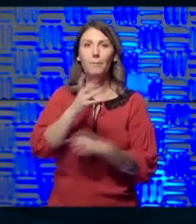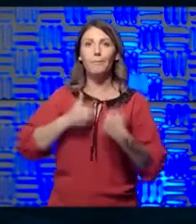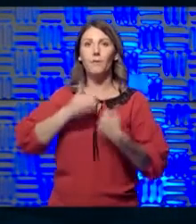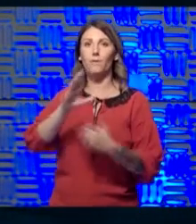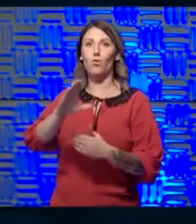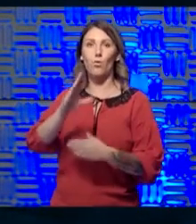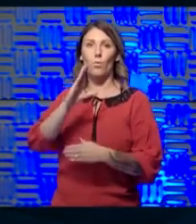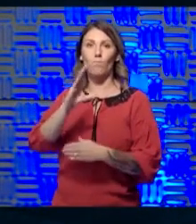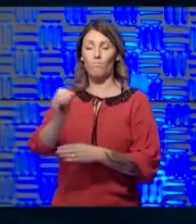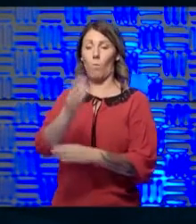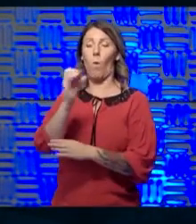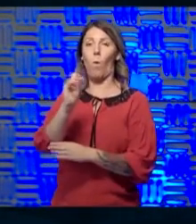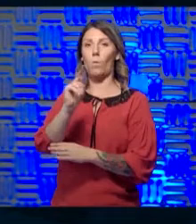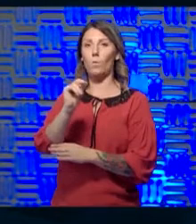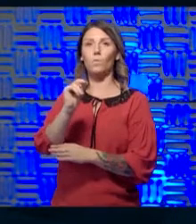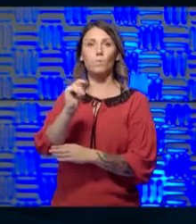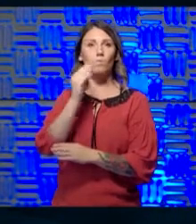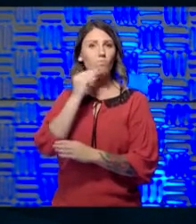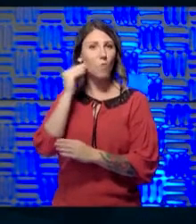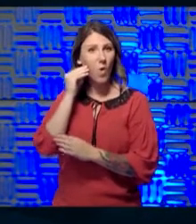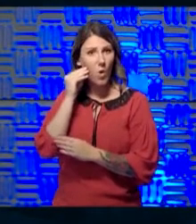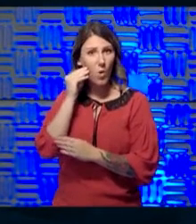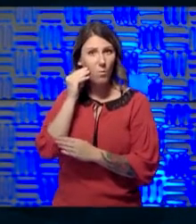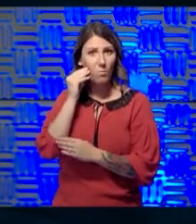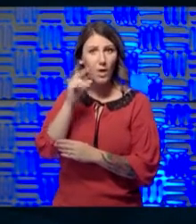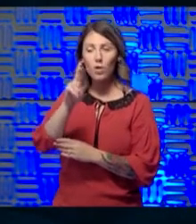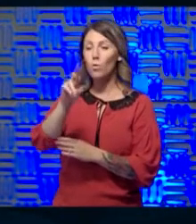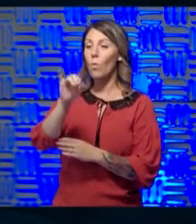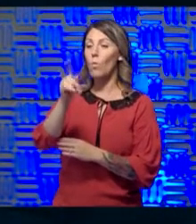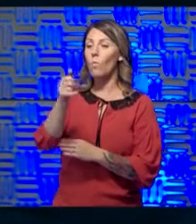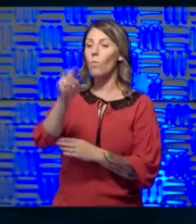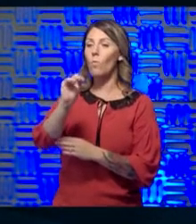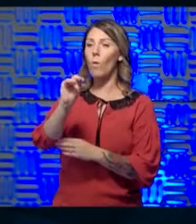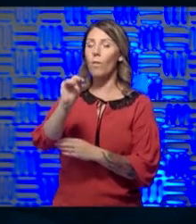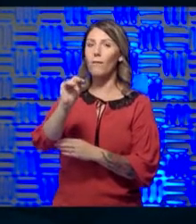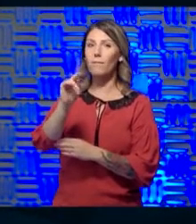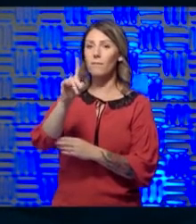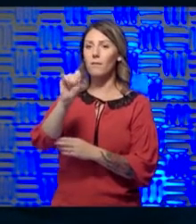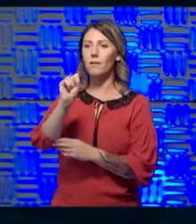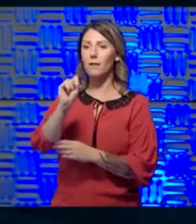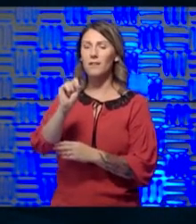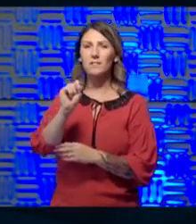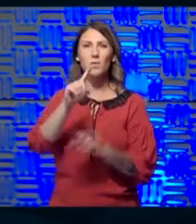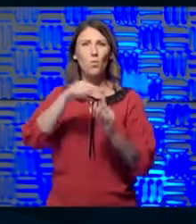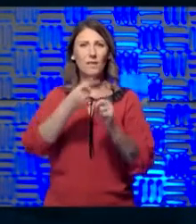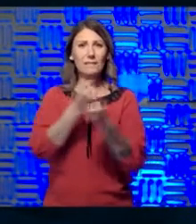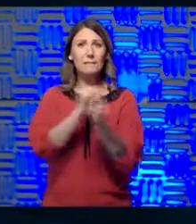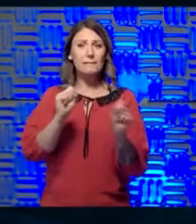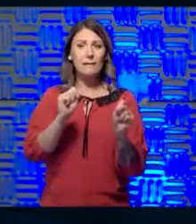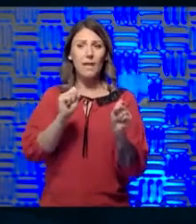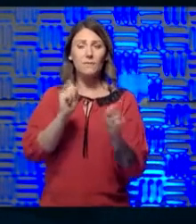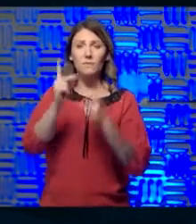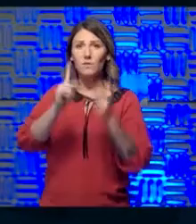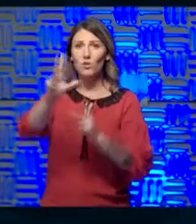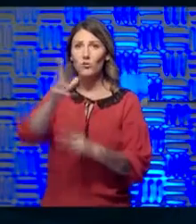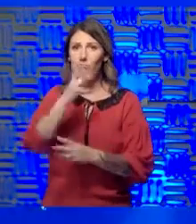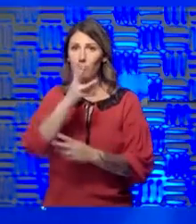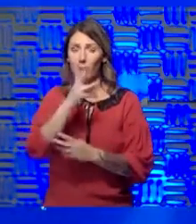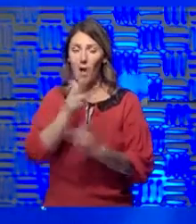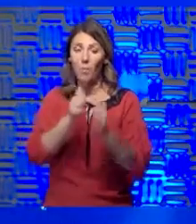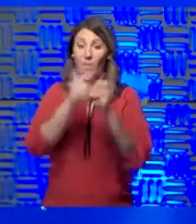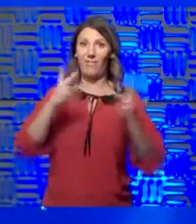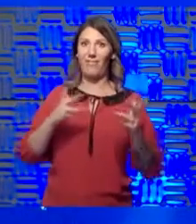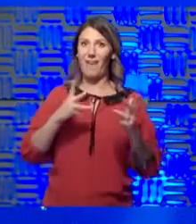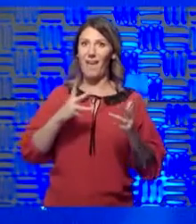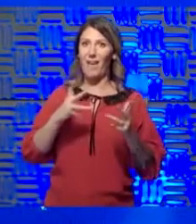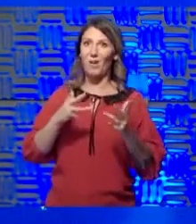Kansas. When will she know it's safe to visit her mother without putting her health at risk? Oh boy, this is a